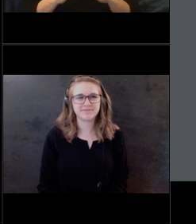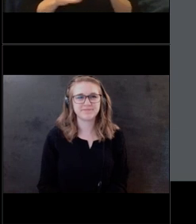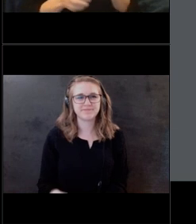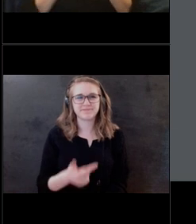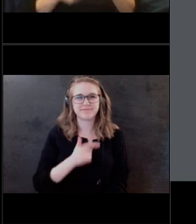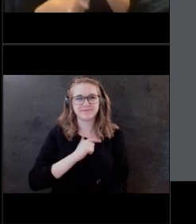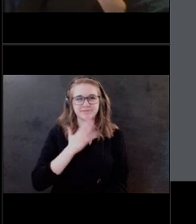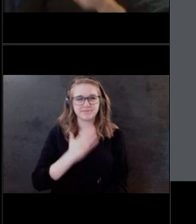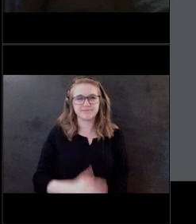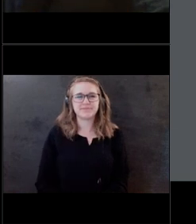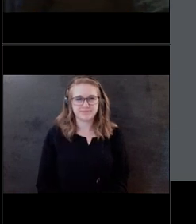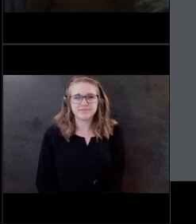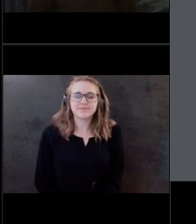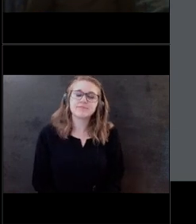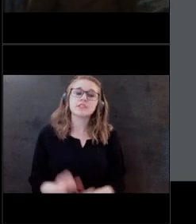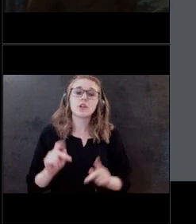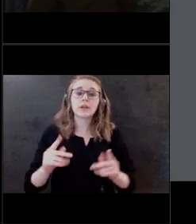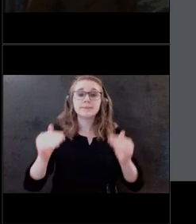speaker.